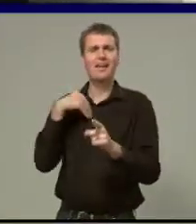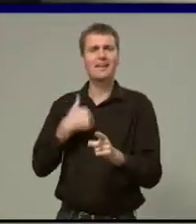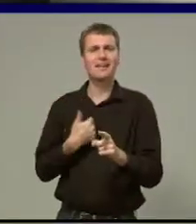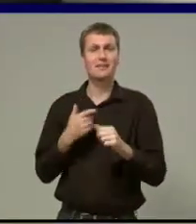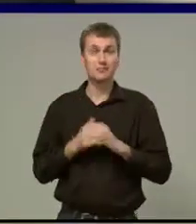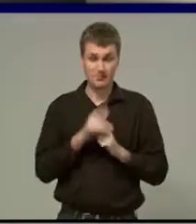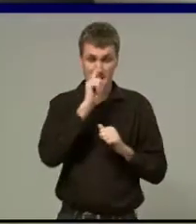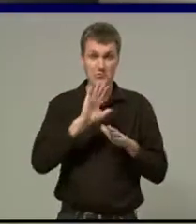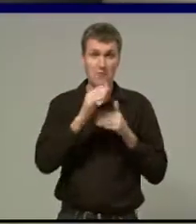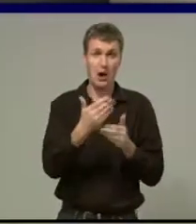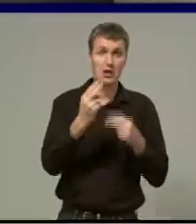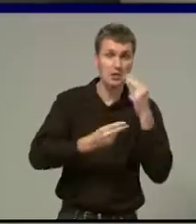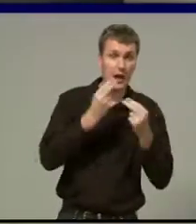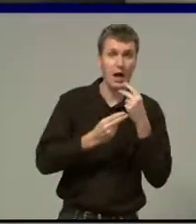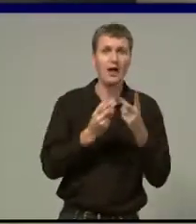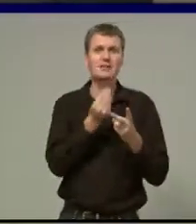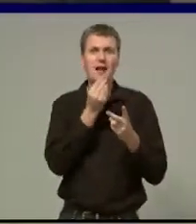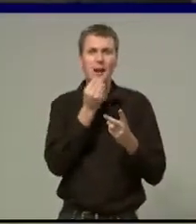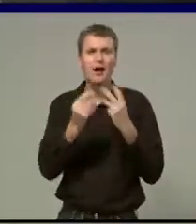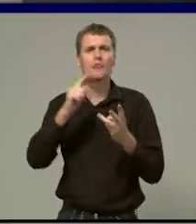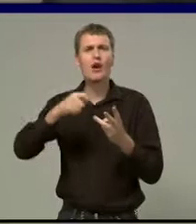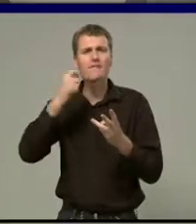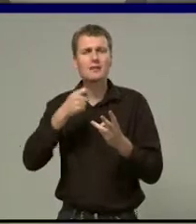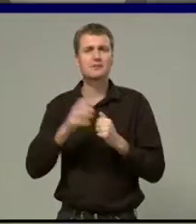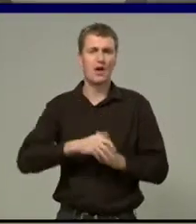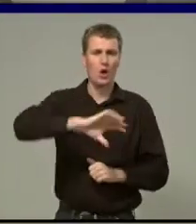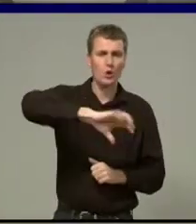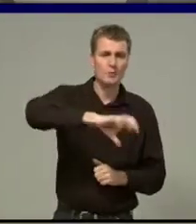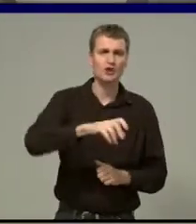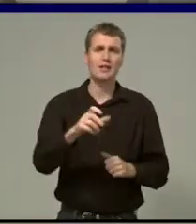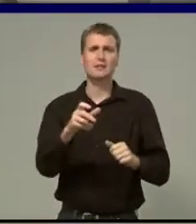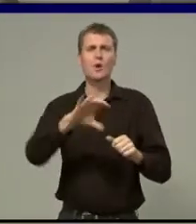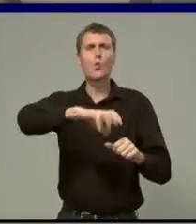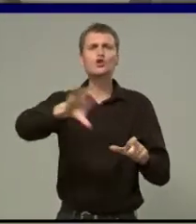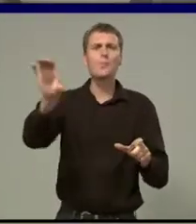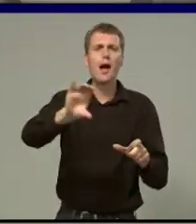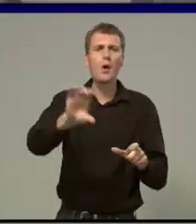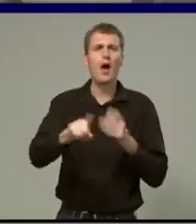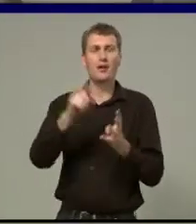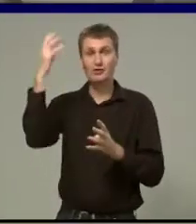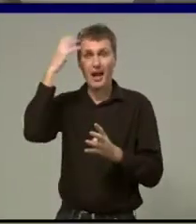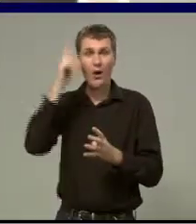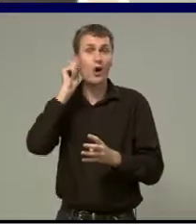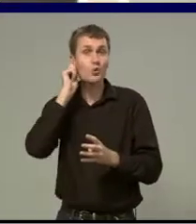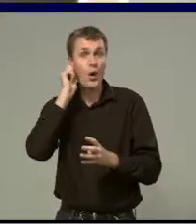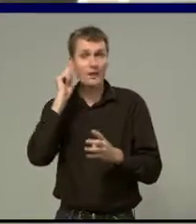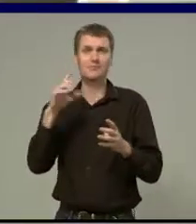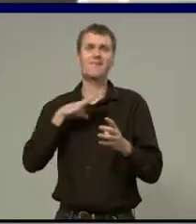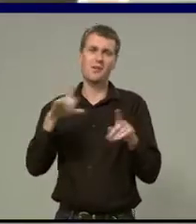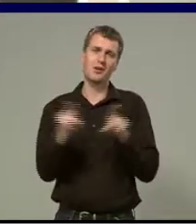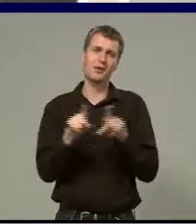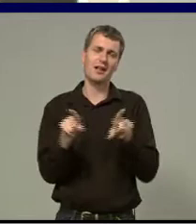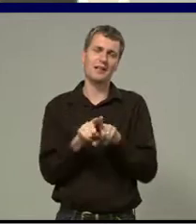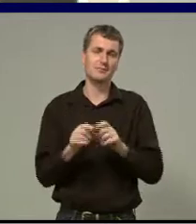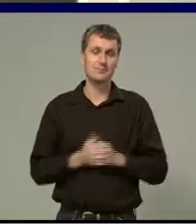dinner, supper and breakfast. Washing machines, washing powder, showers and toilets are also available. We have them perhaps up